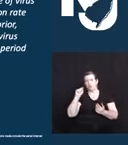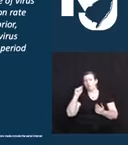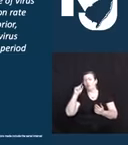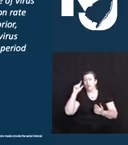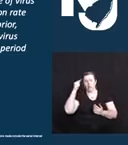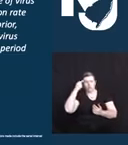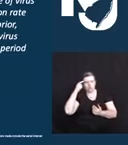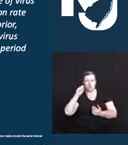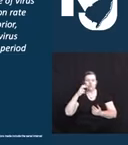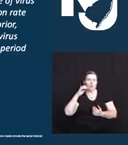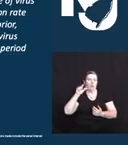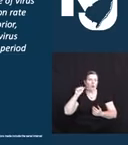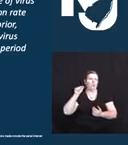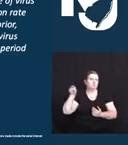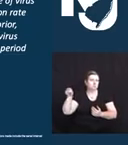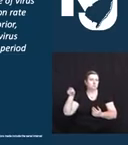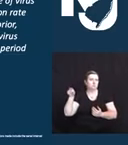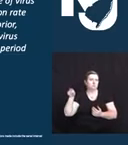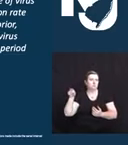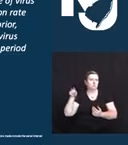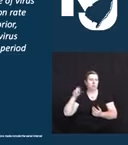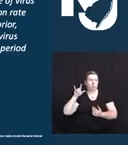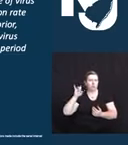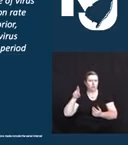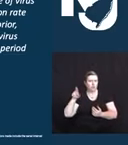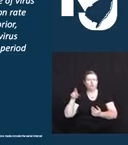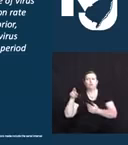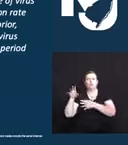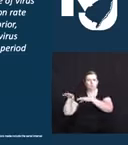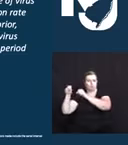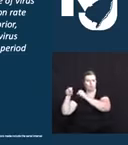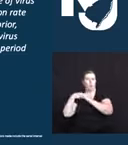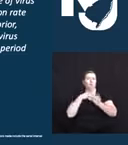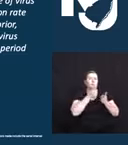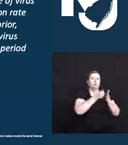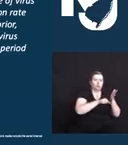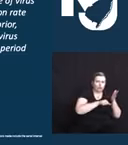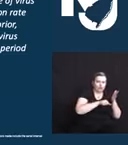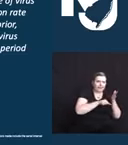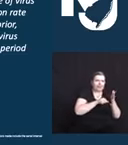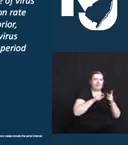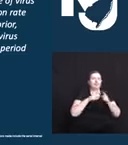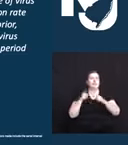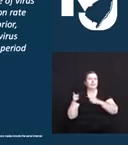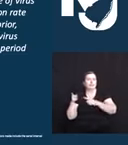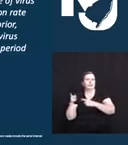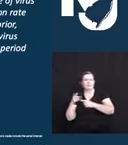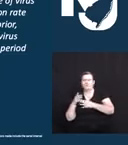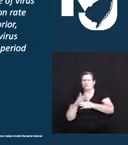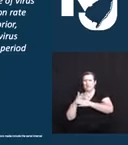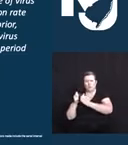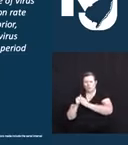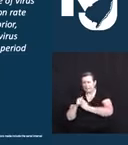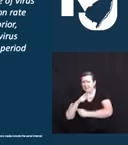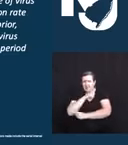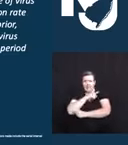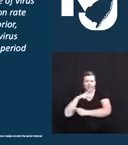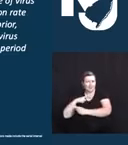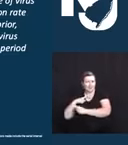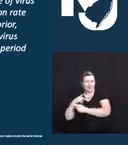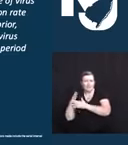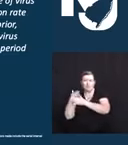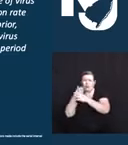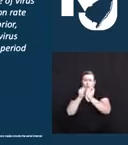surgery. We share the data with everybody, not just with the legislature, with the congressional delegation, with the business community, with obviously